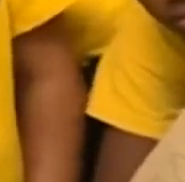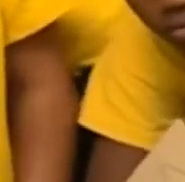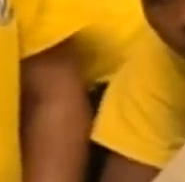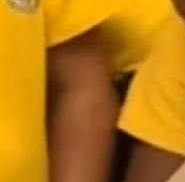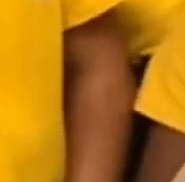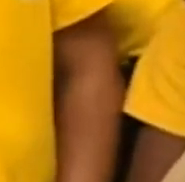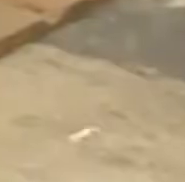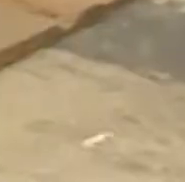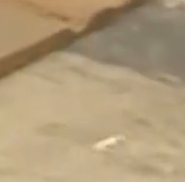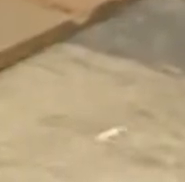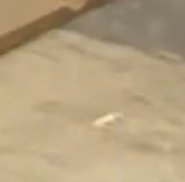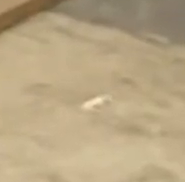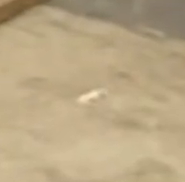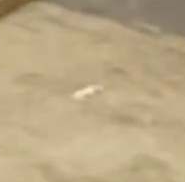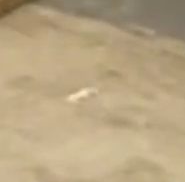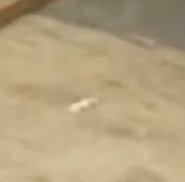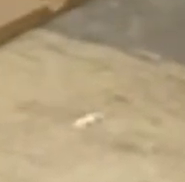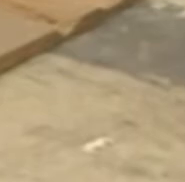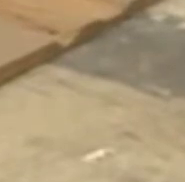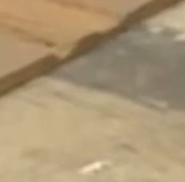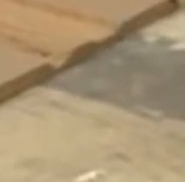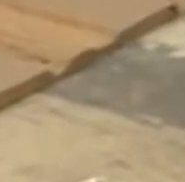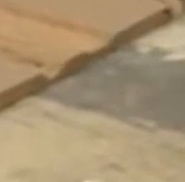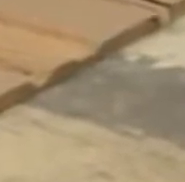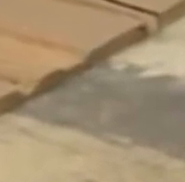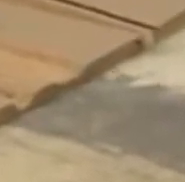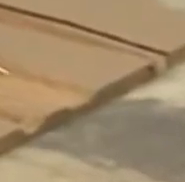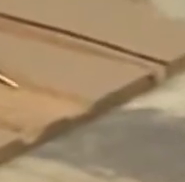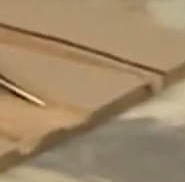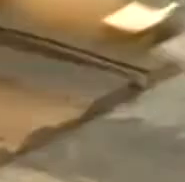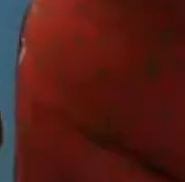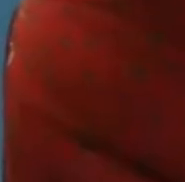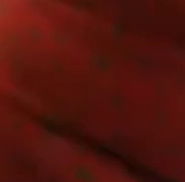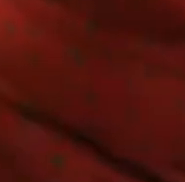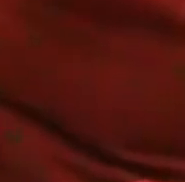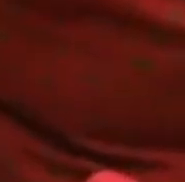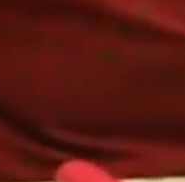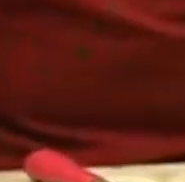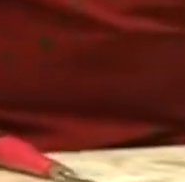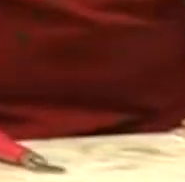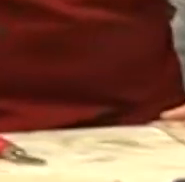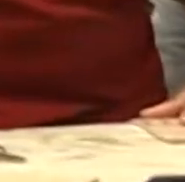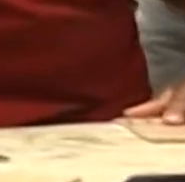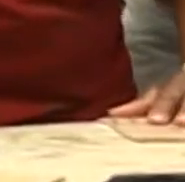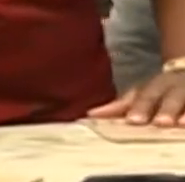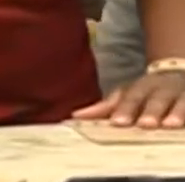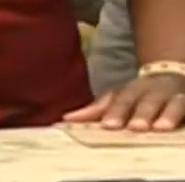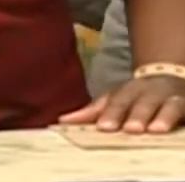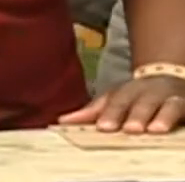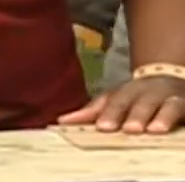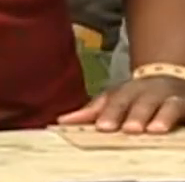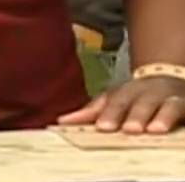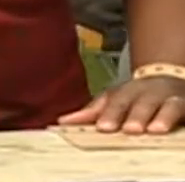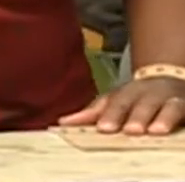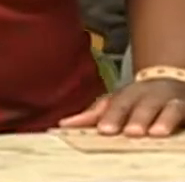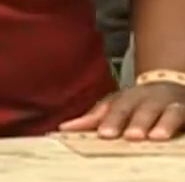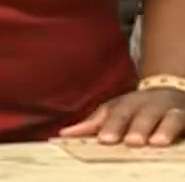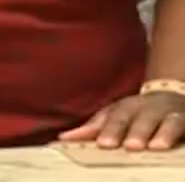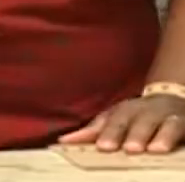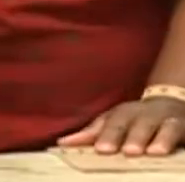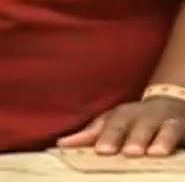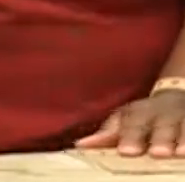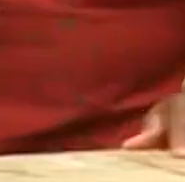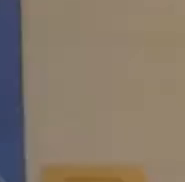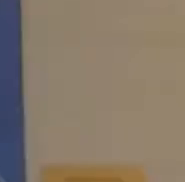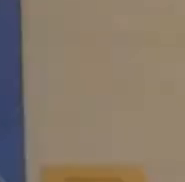do inform artistic practice today. Hence, connecting our past and present was fulfilling. Many a times we're